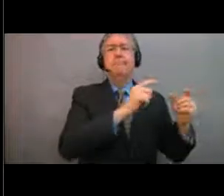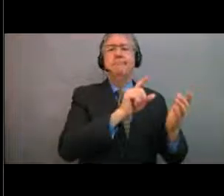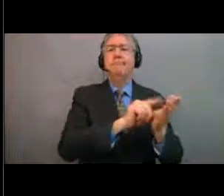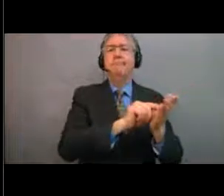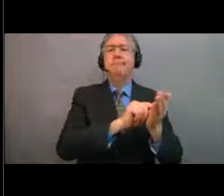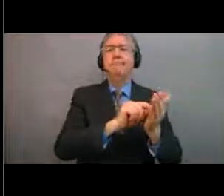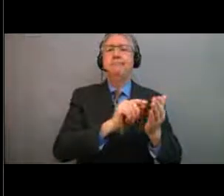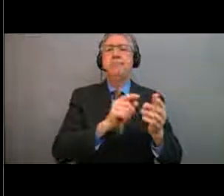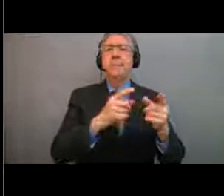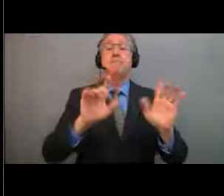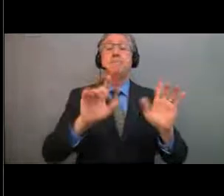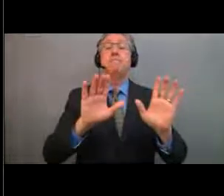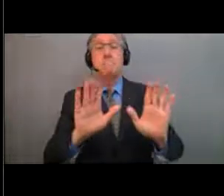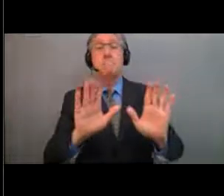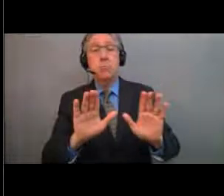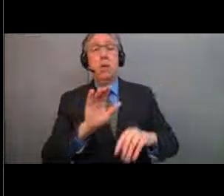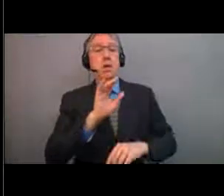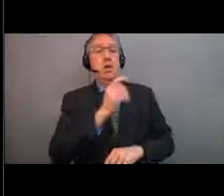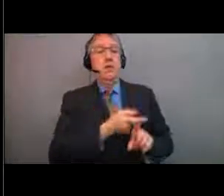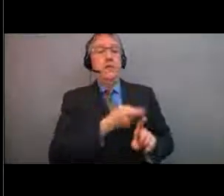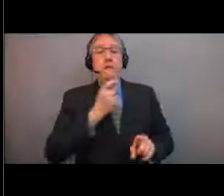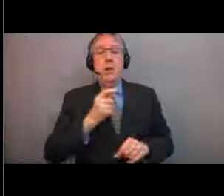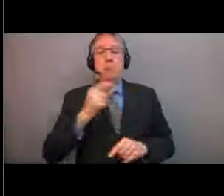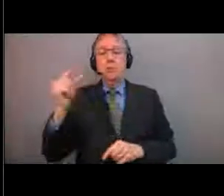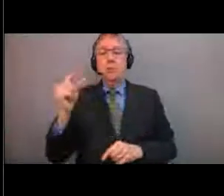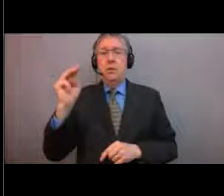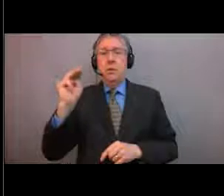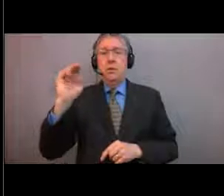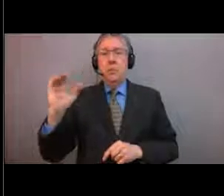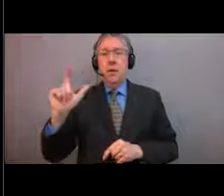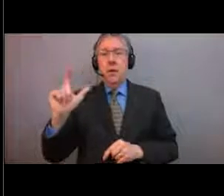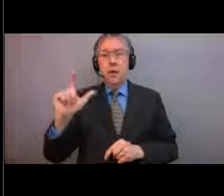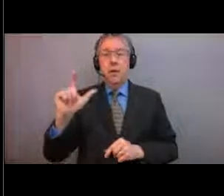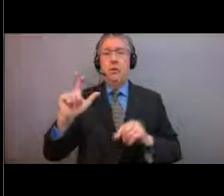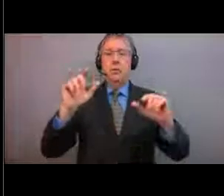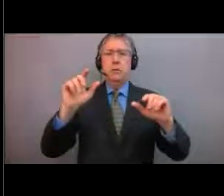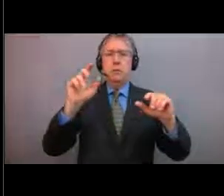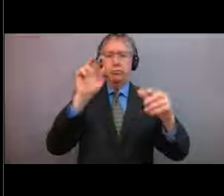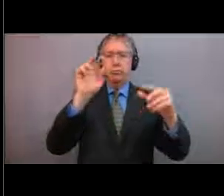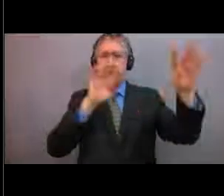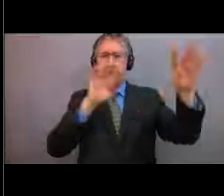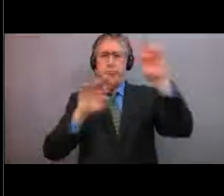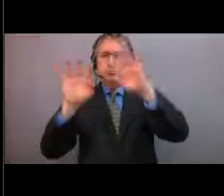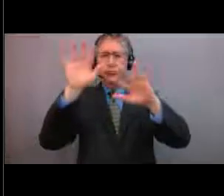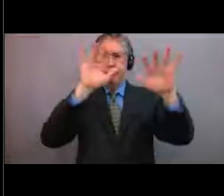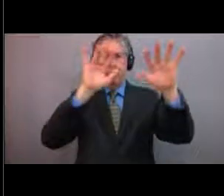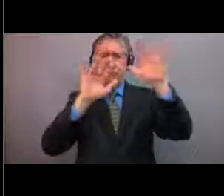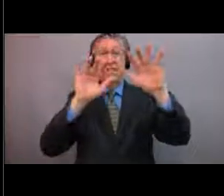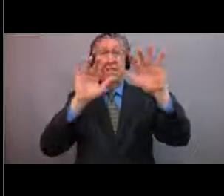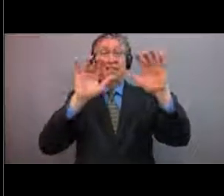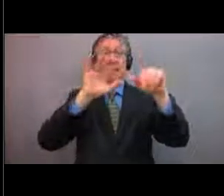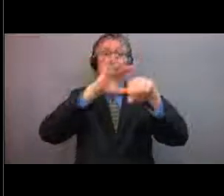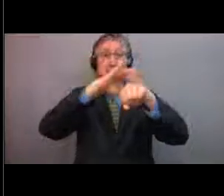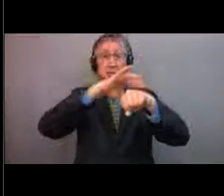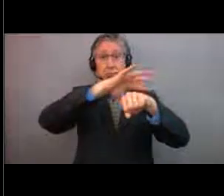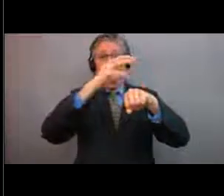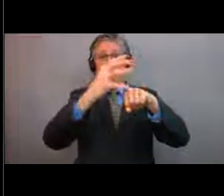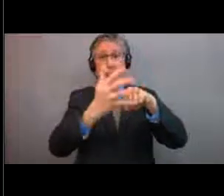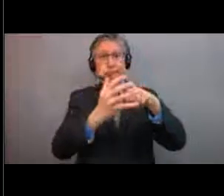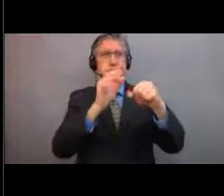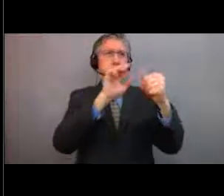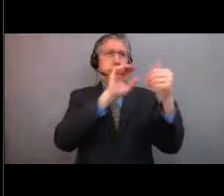outcome of our ongoing efforts at GML to monitor the chemical composition of the atmosphere Specifically, we were monitoring changes